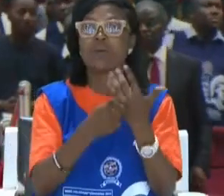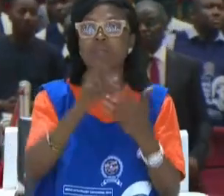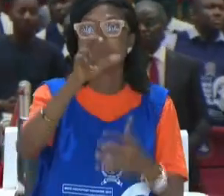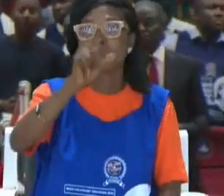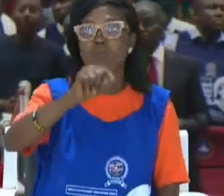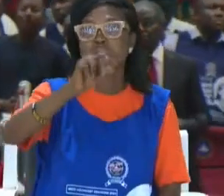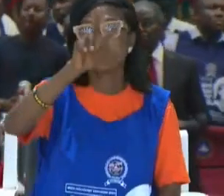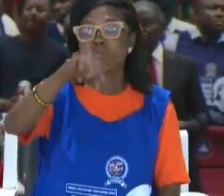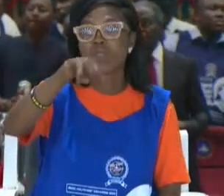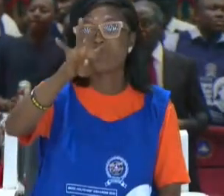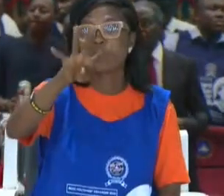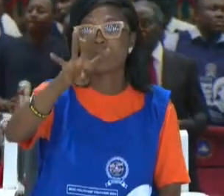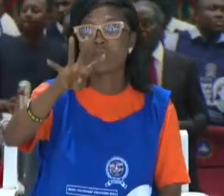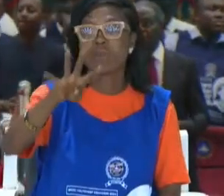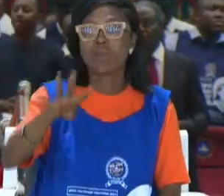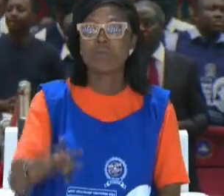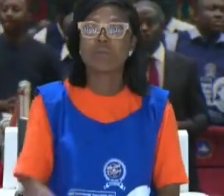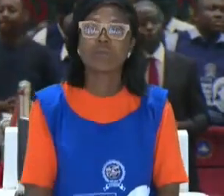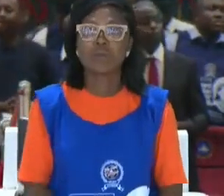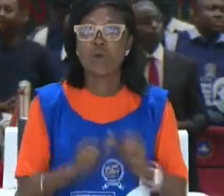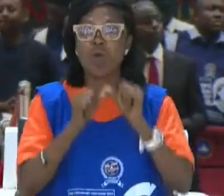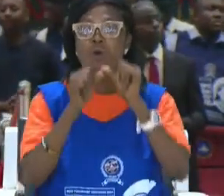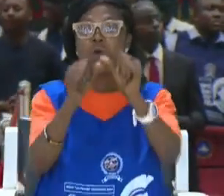2024, Onward Christian Soldiers,